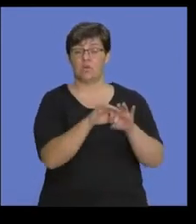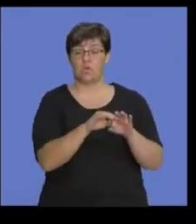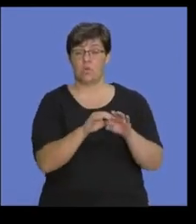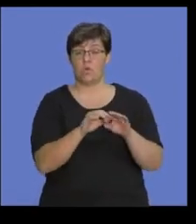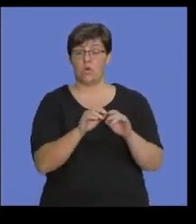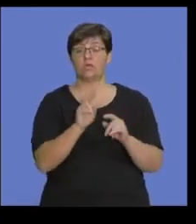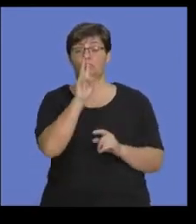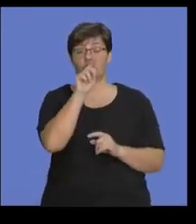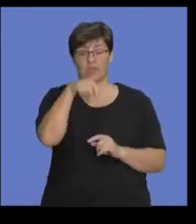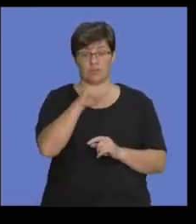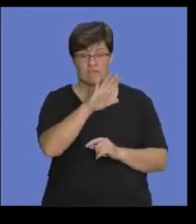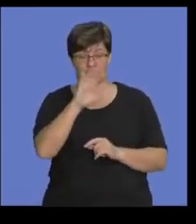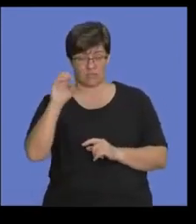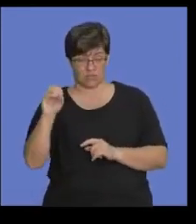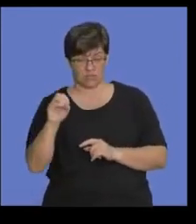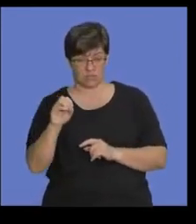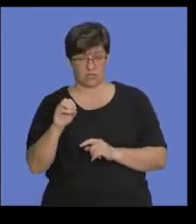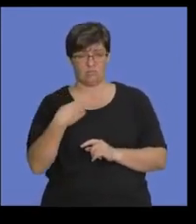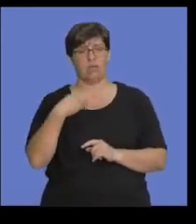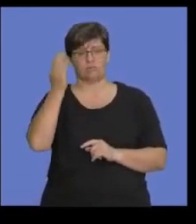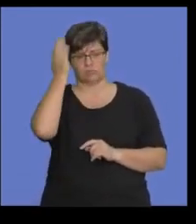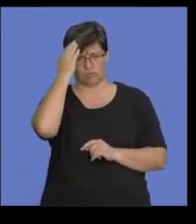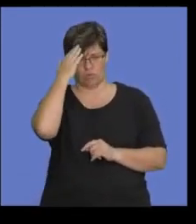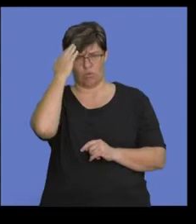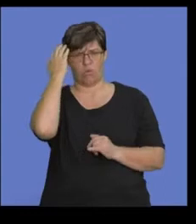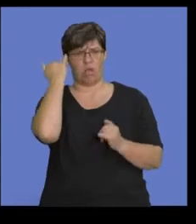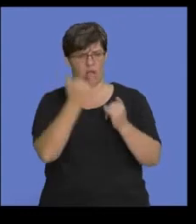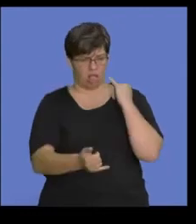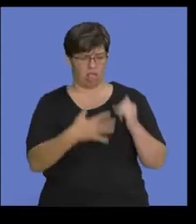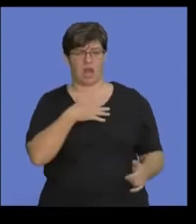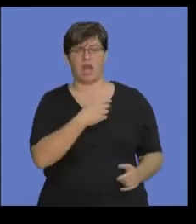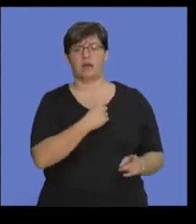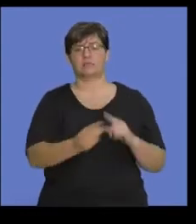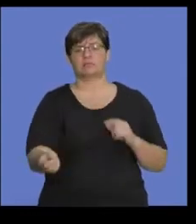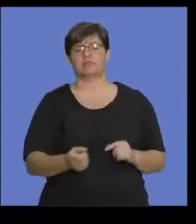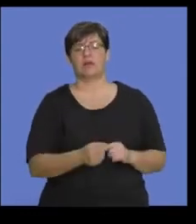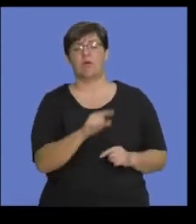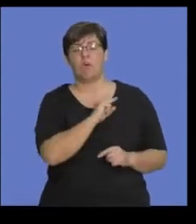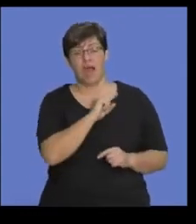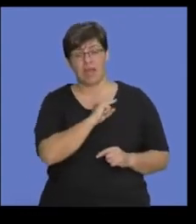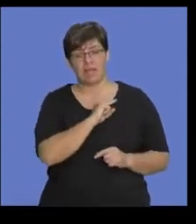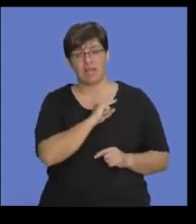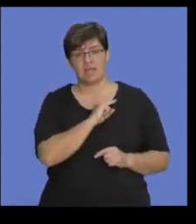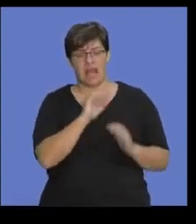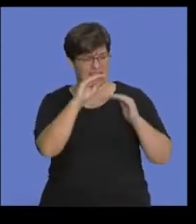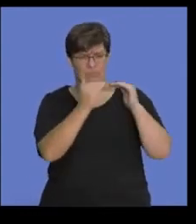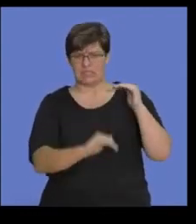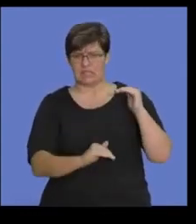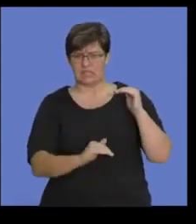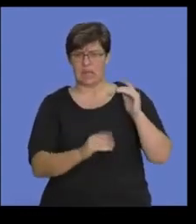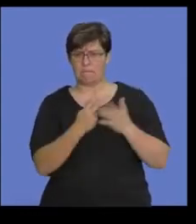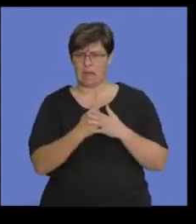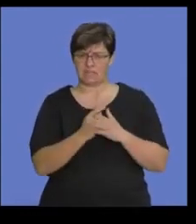a value that is greater than the 2,500, then I would really have a heart attack, because there is no way that I'm